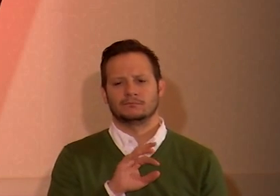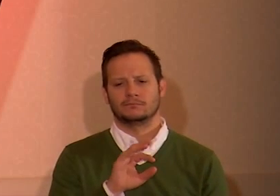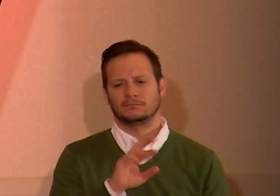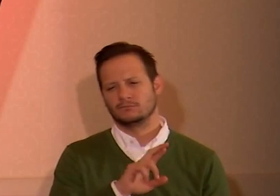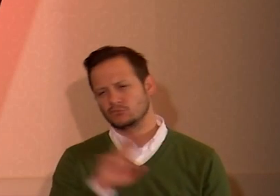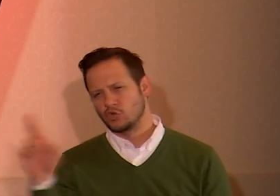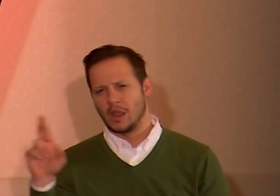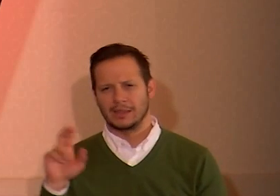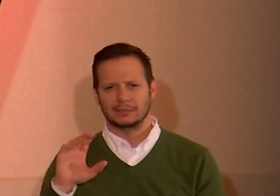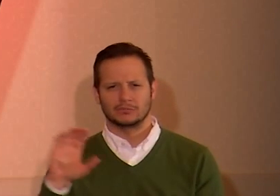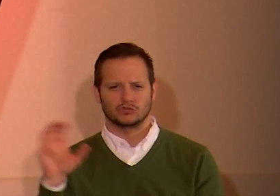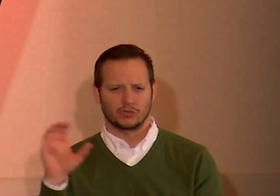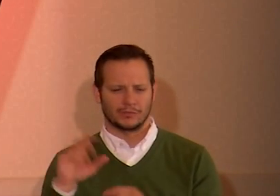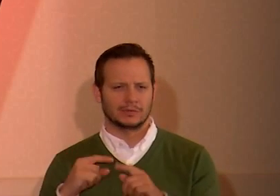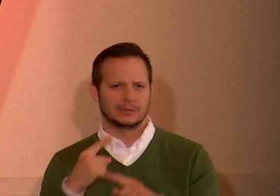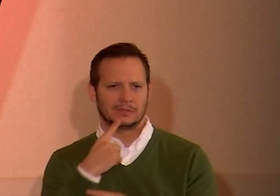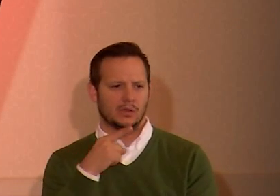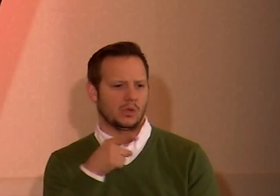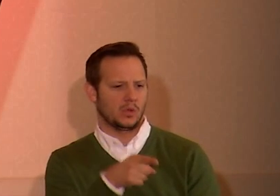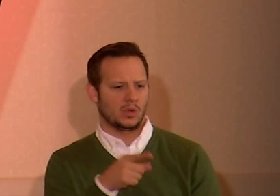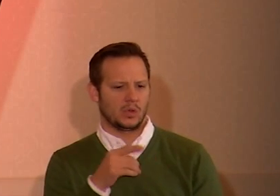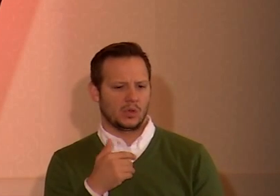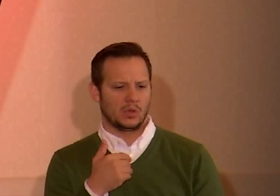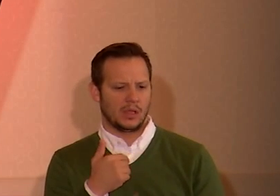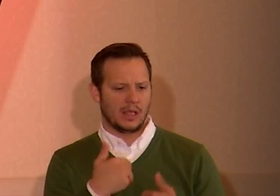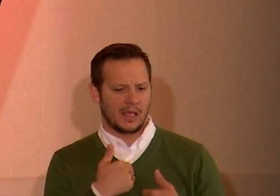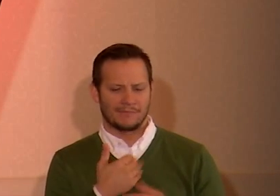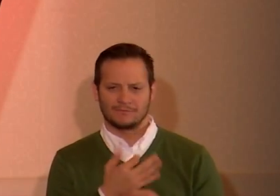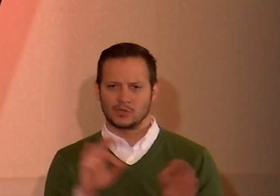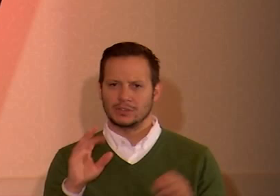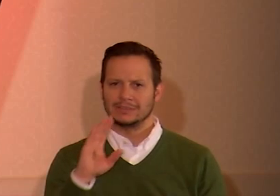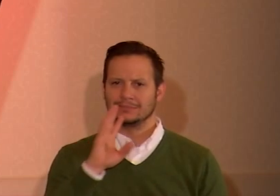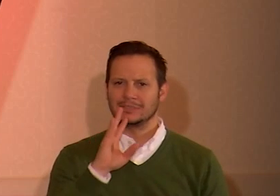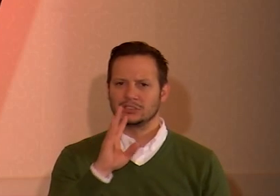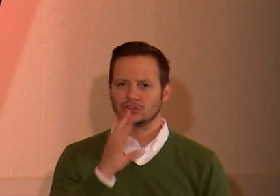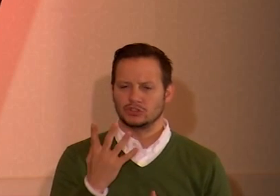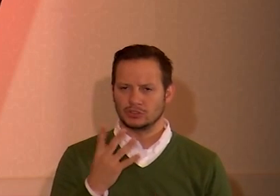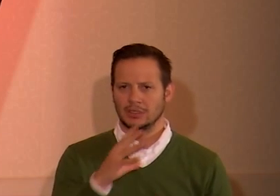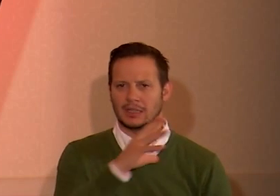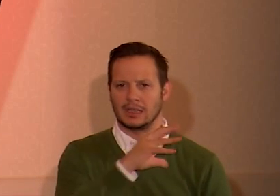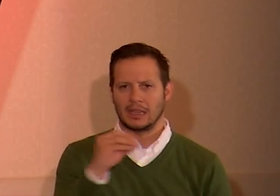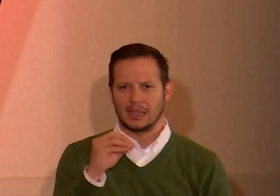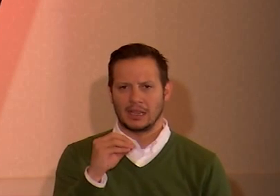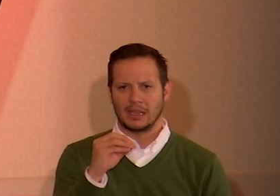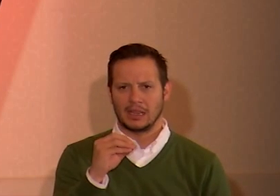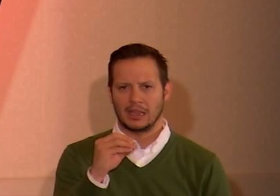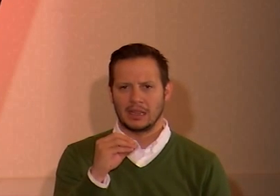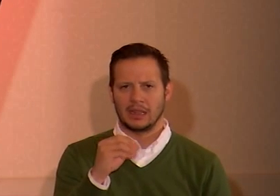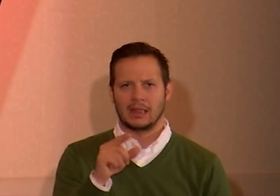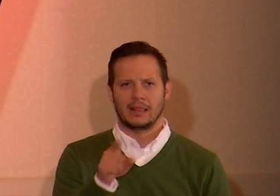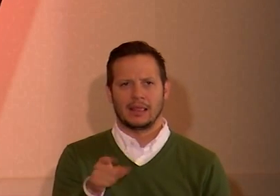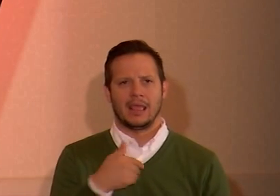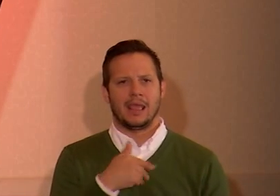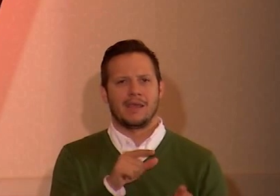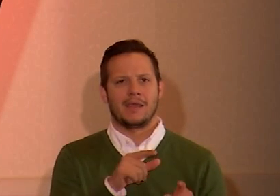rights identified in that recent Citizens United case, they also have a corporate conscience.